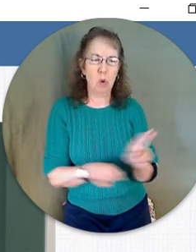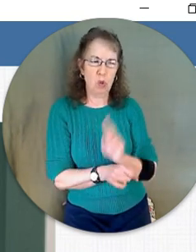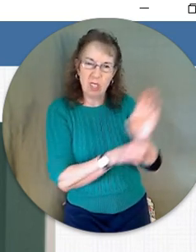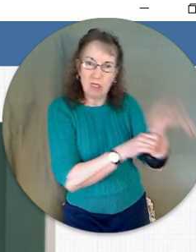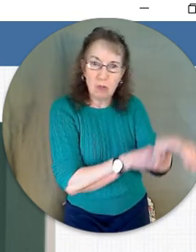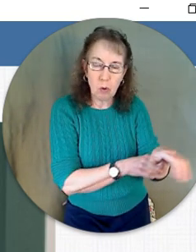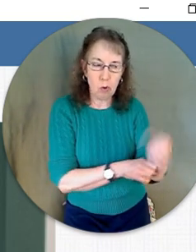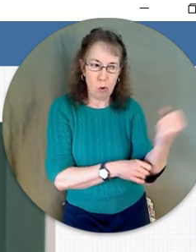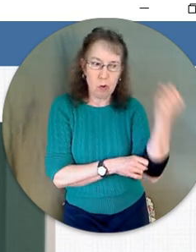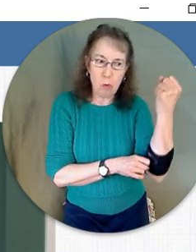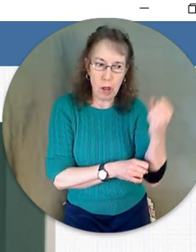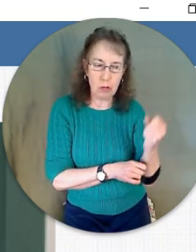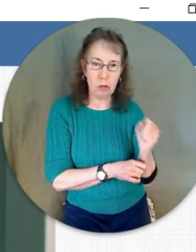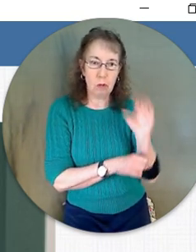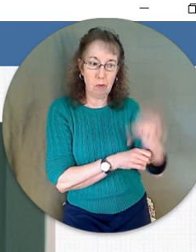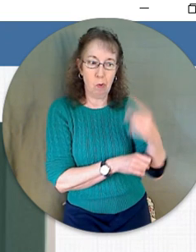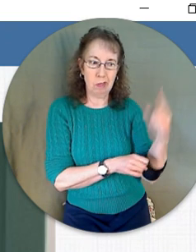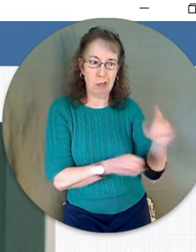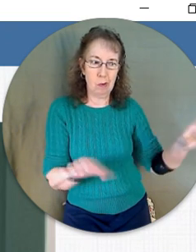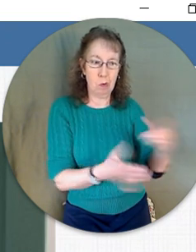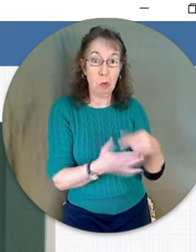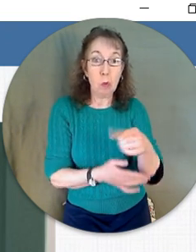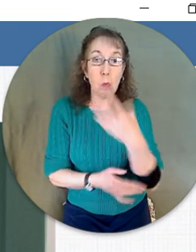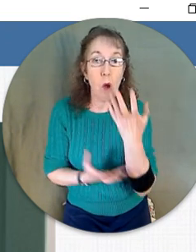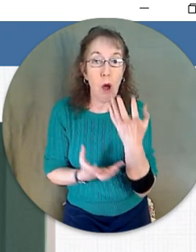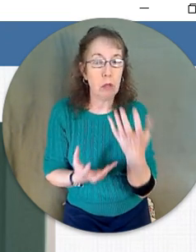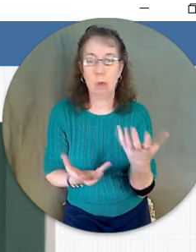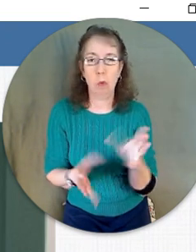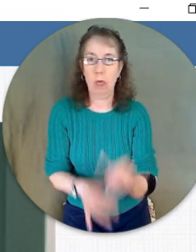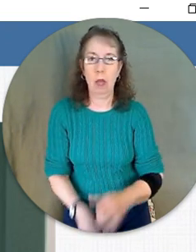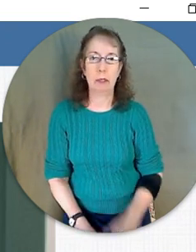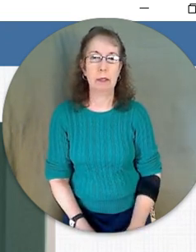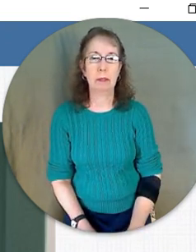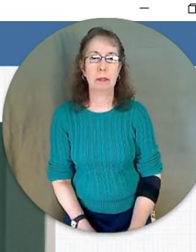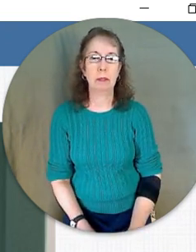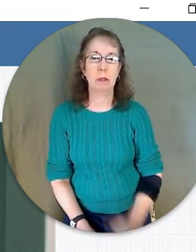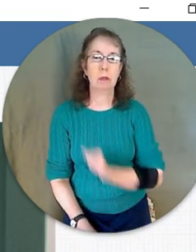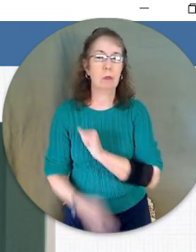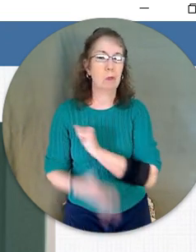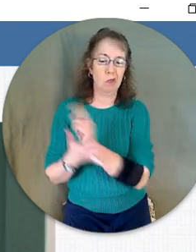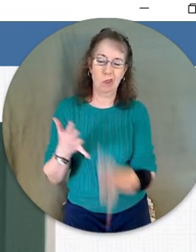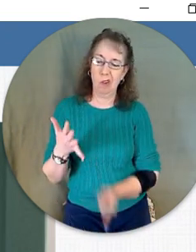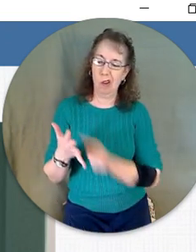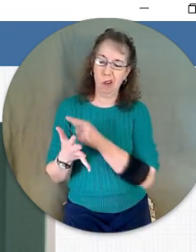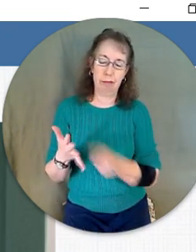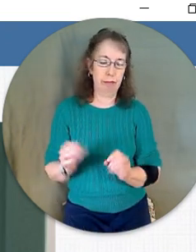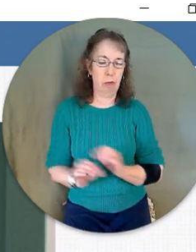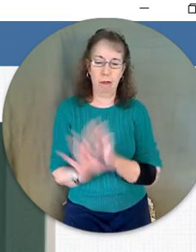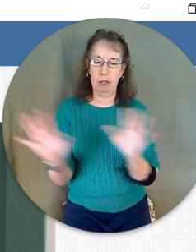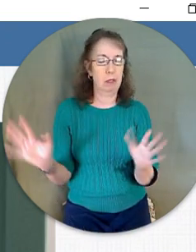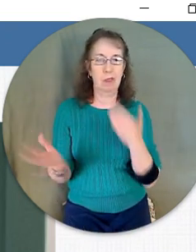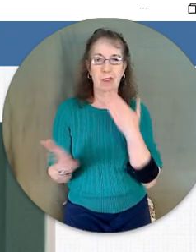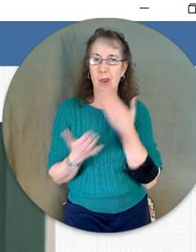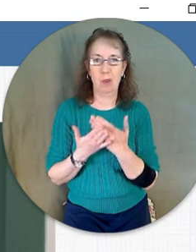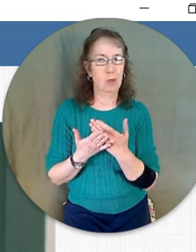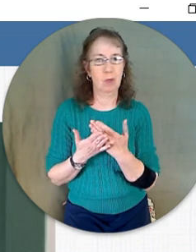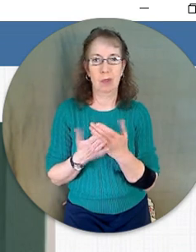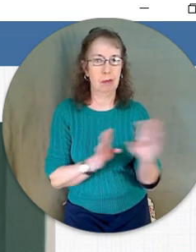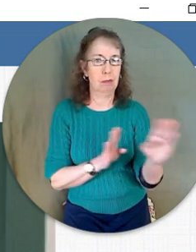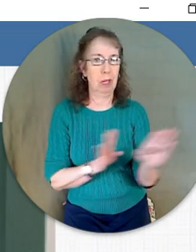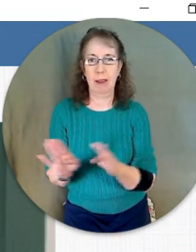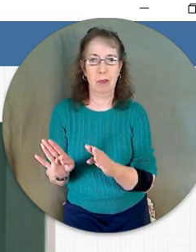or threats to make someone do what you want. So, these are all obviously not good things to